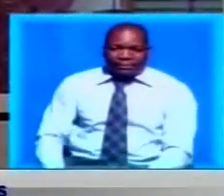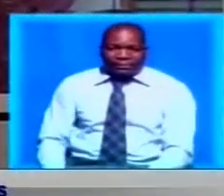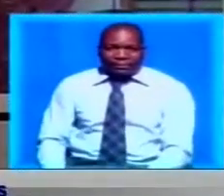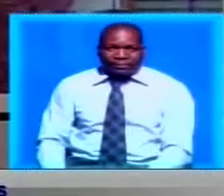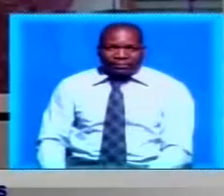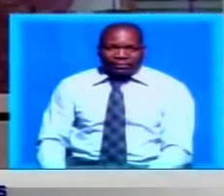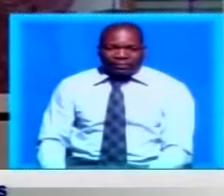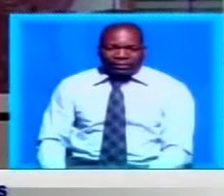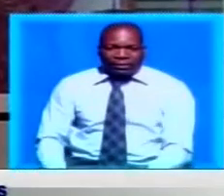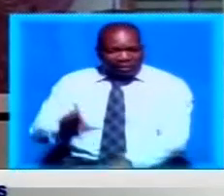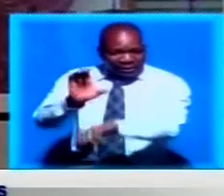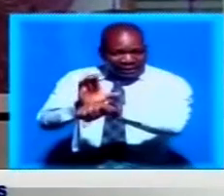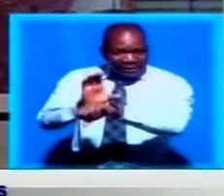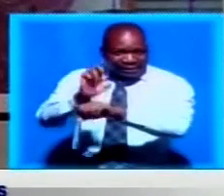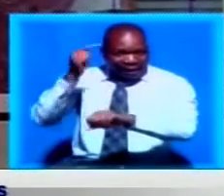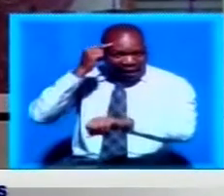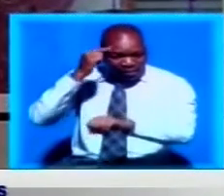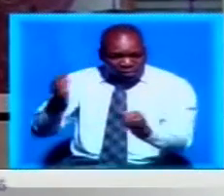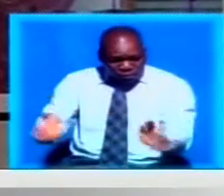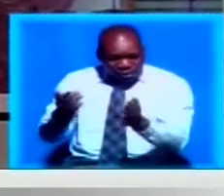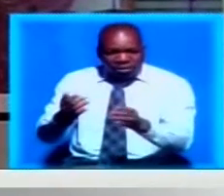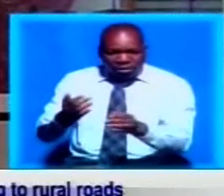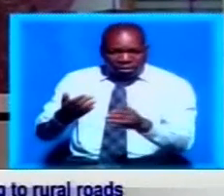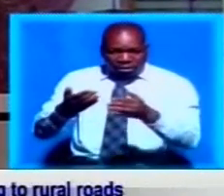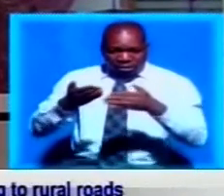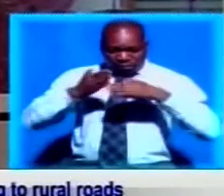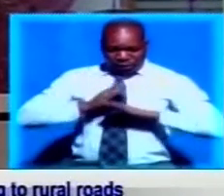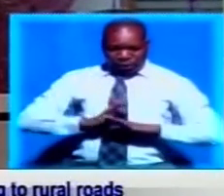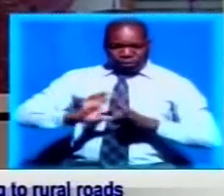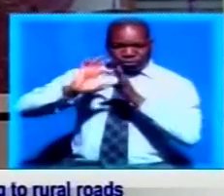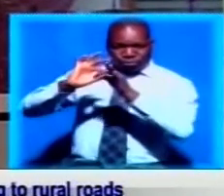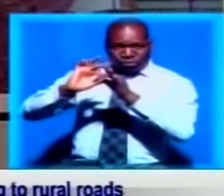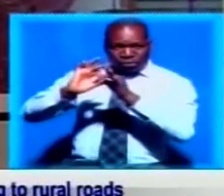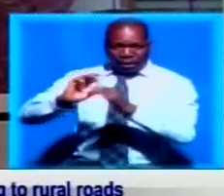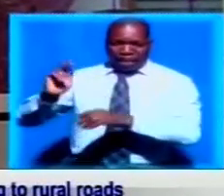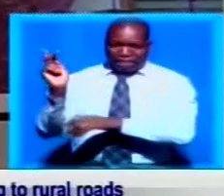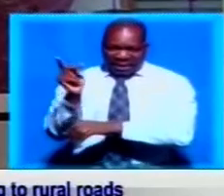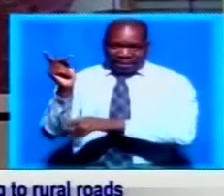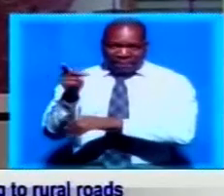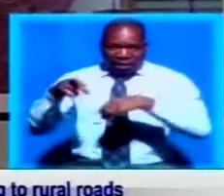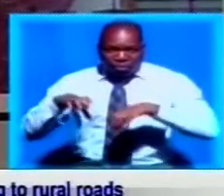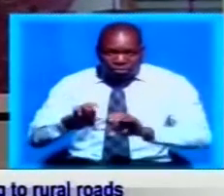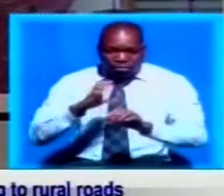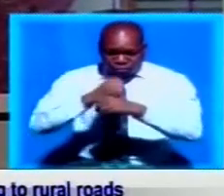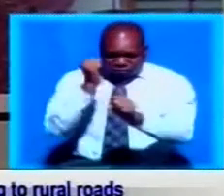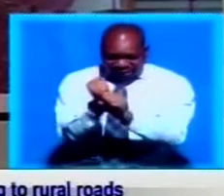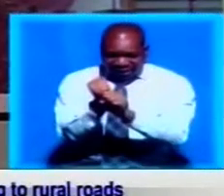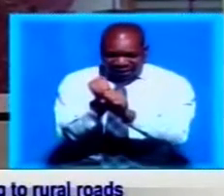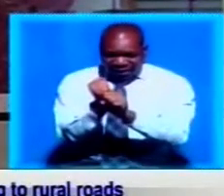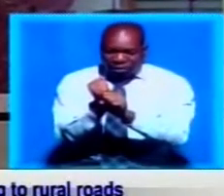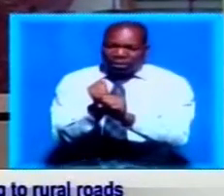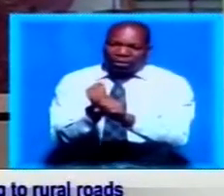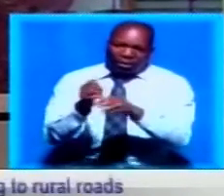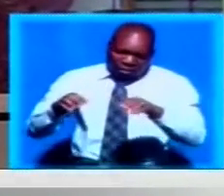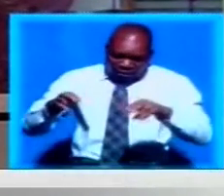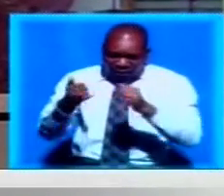Government has urged the church to continue preaching peace and unity to foster reconciliation in the country. Kitwe District